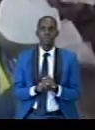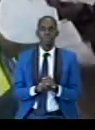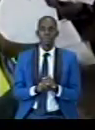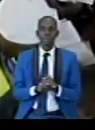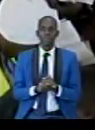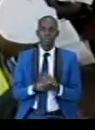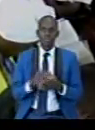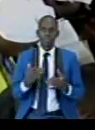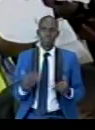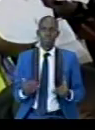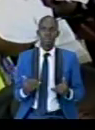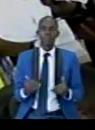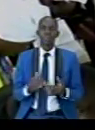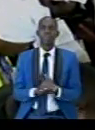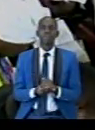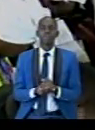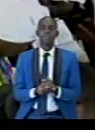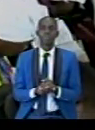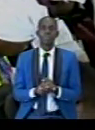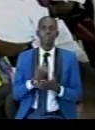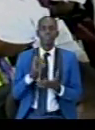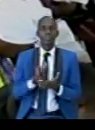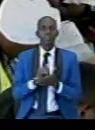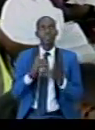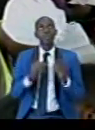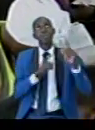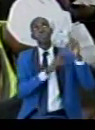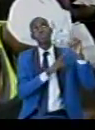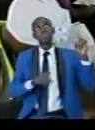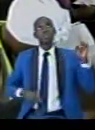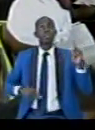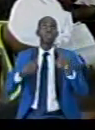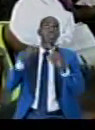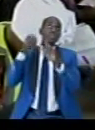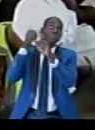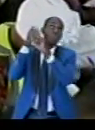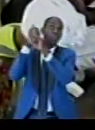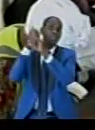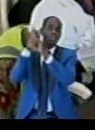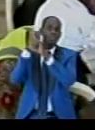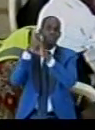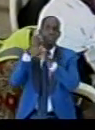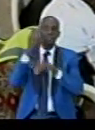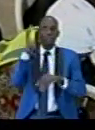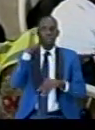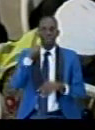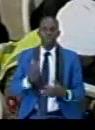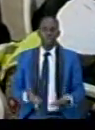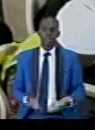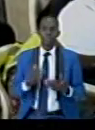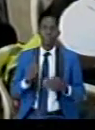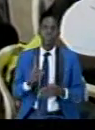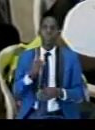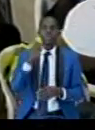already, that the Lord himself will lift you up.